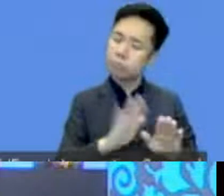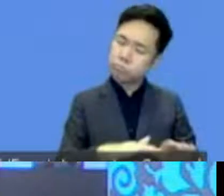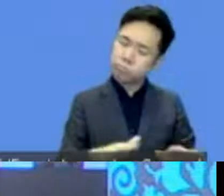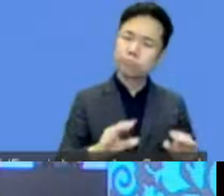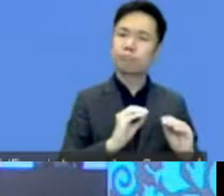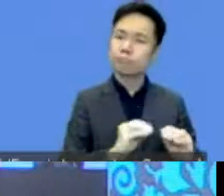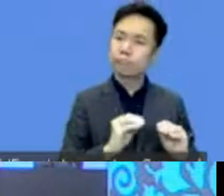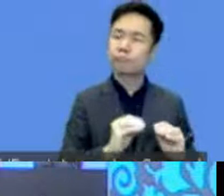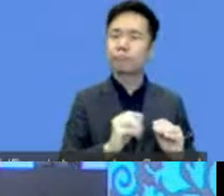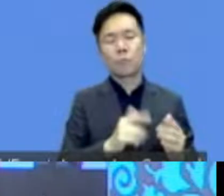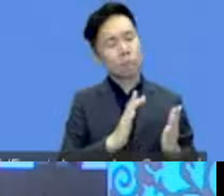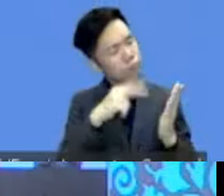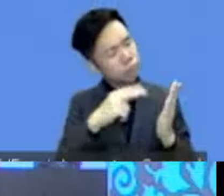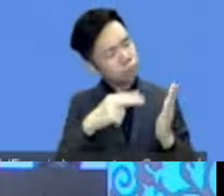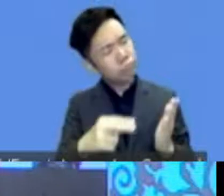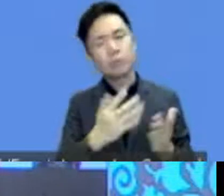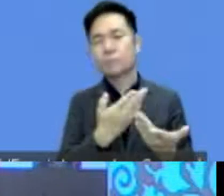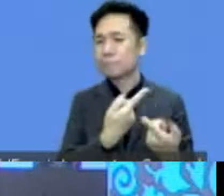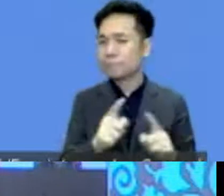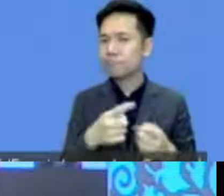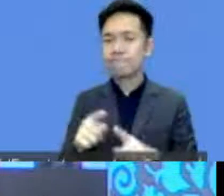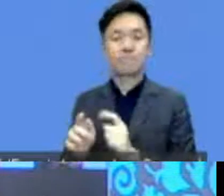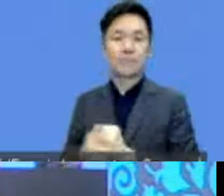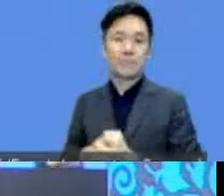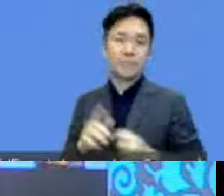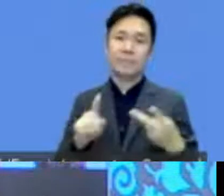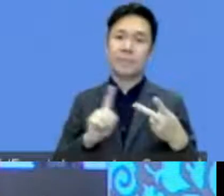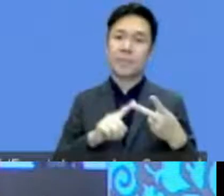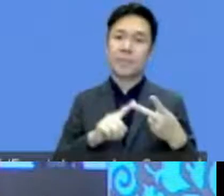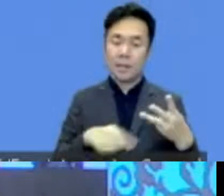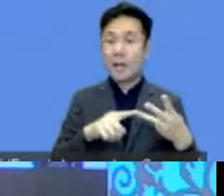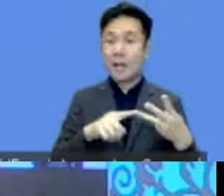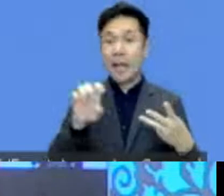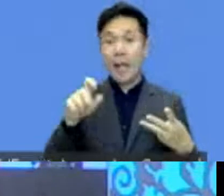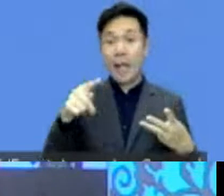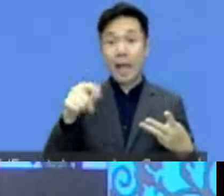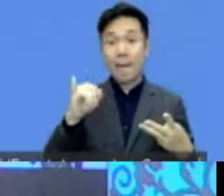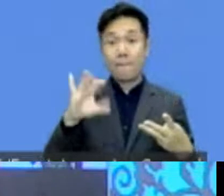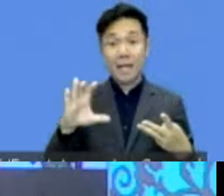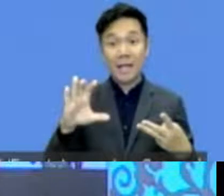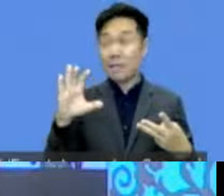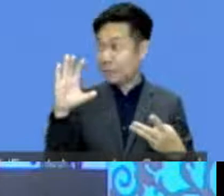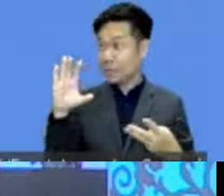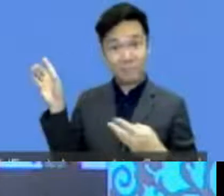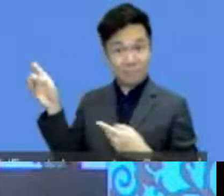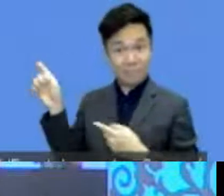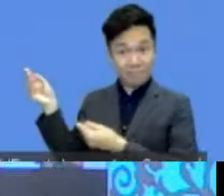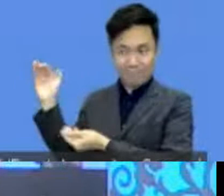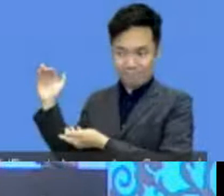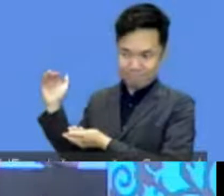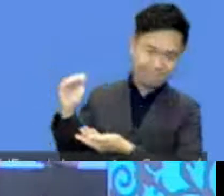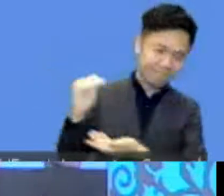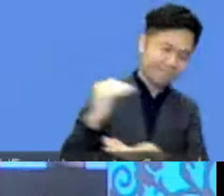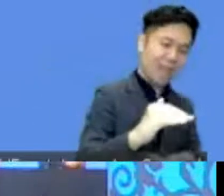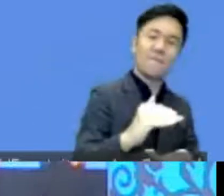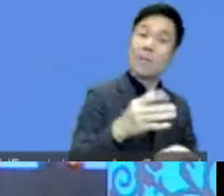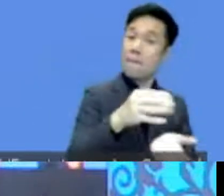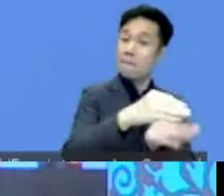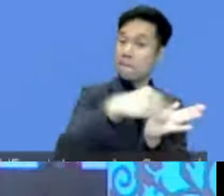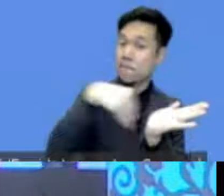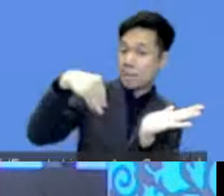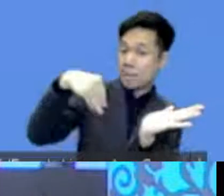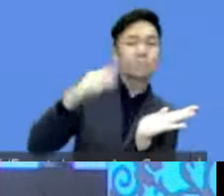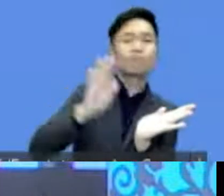to their material. And Epic School was free for our students. So that